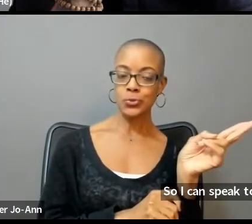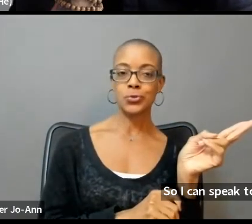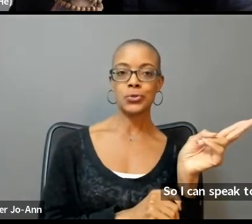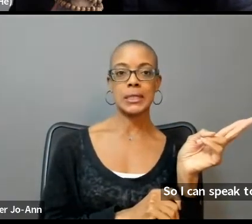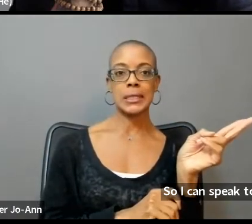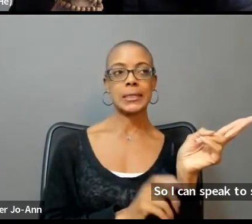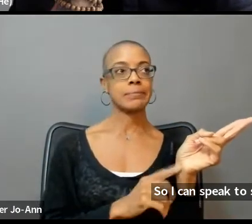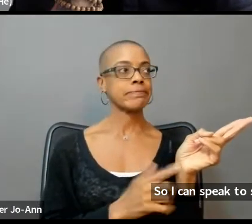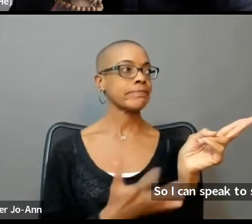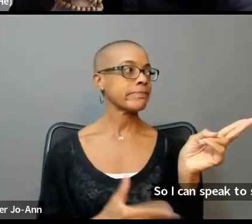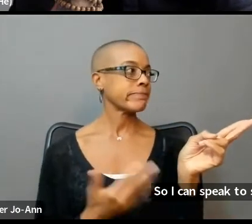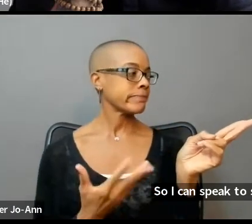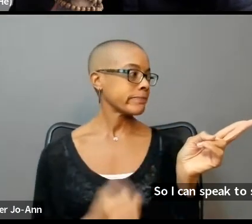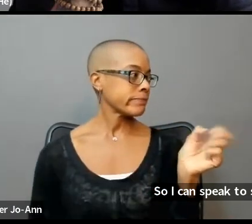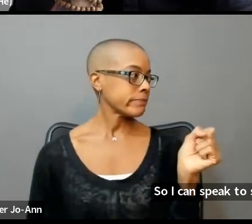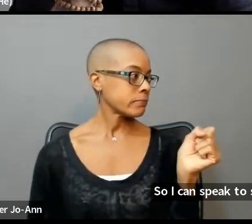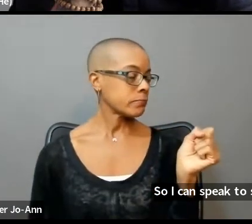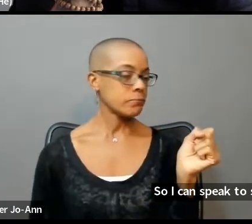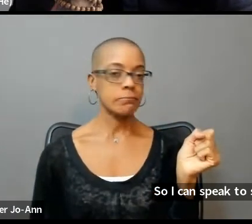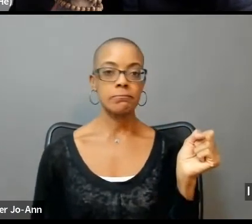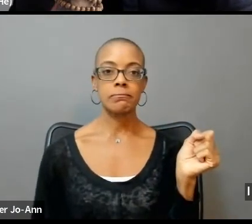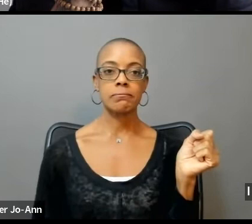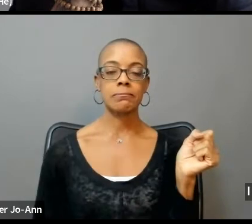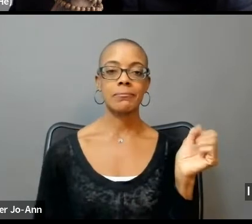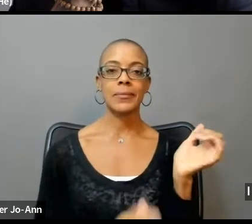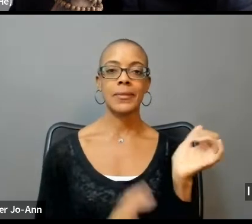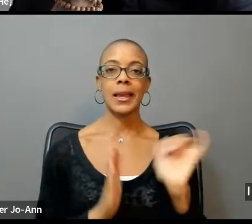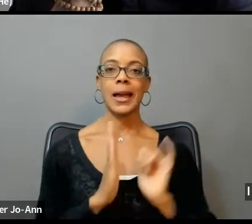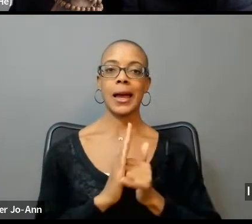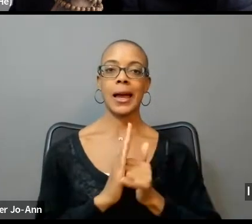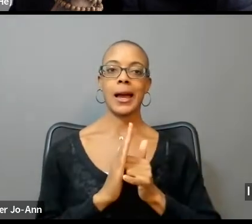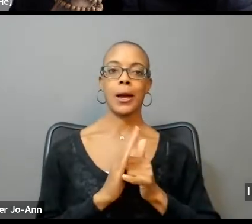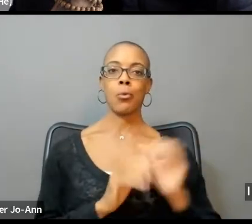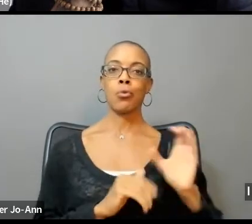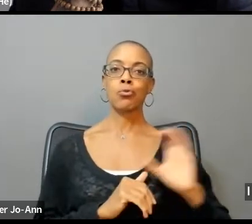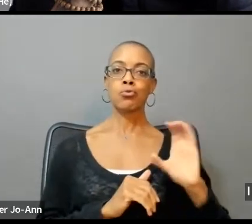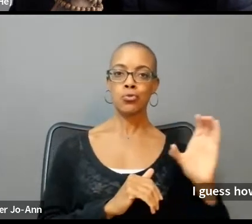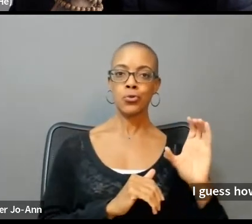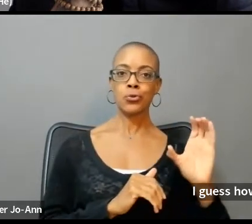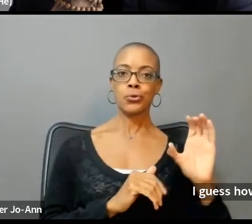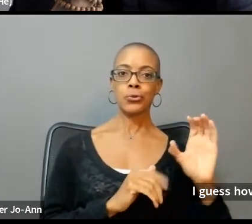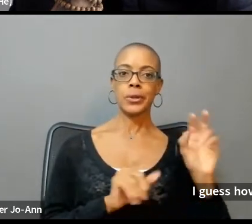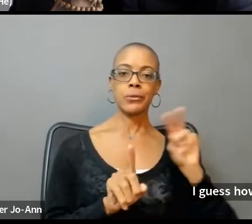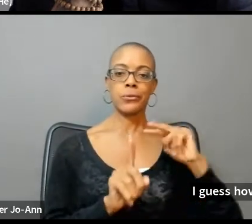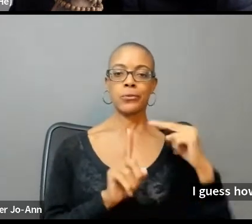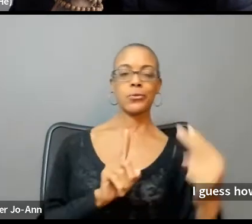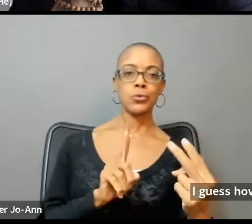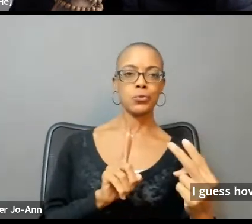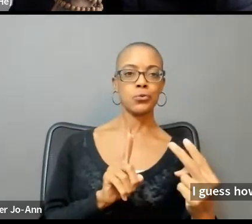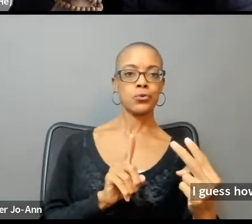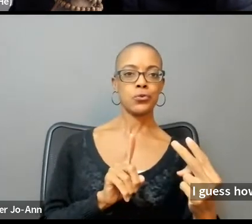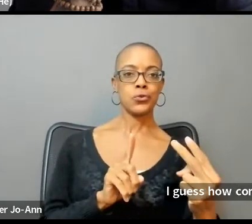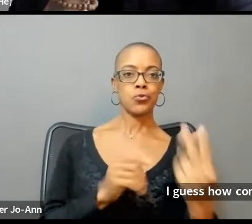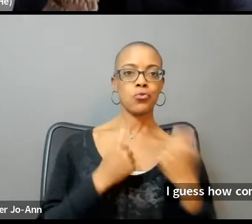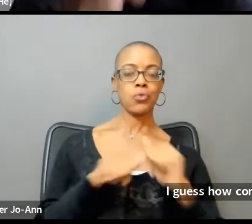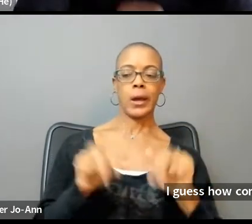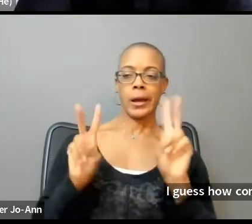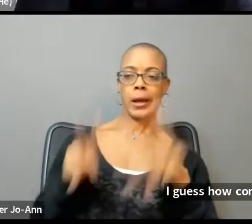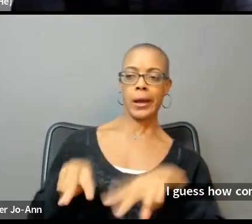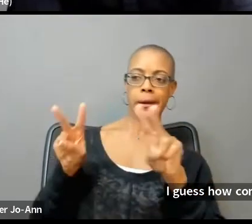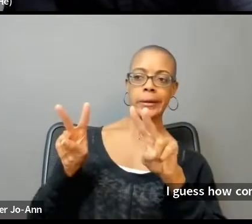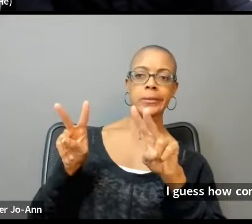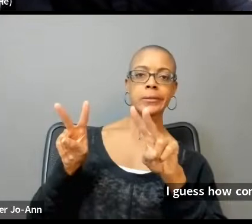guess, how conservative views have tried to frame things around the LGBT